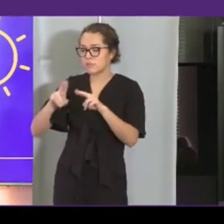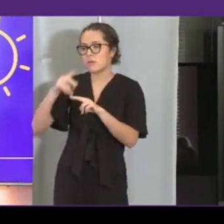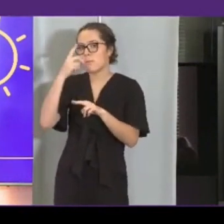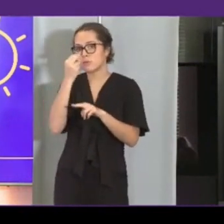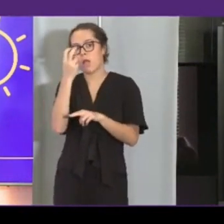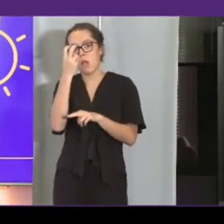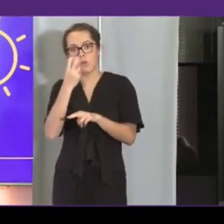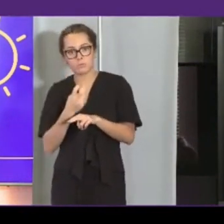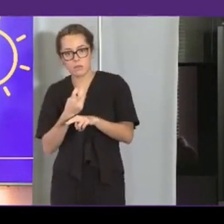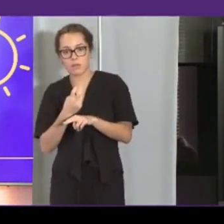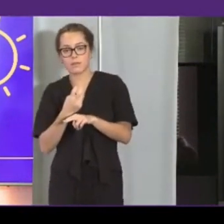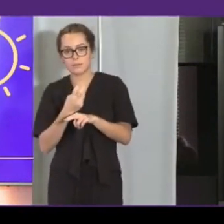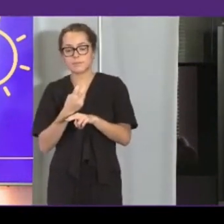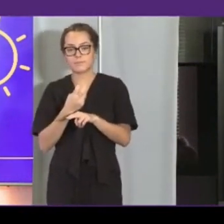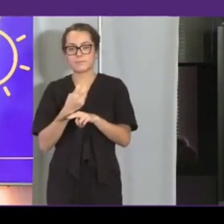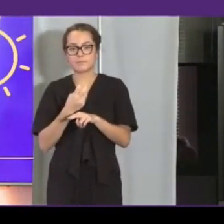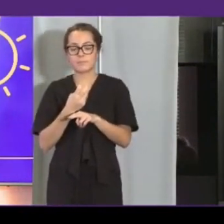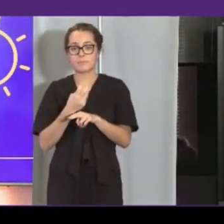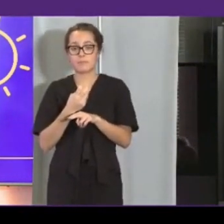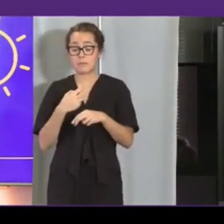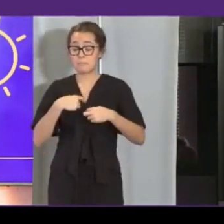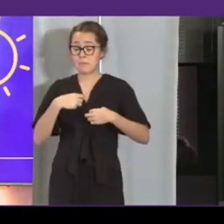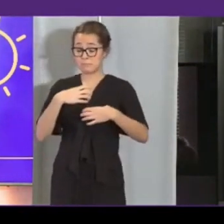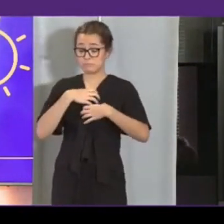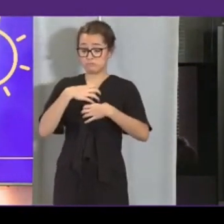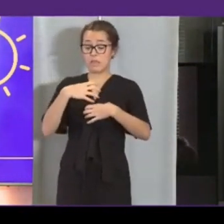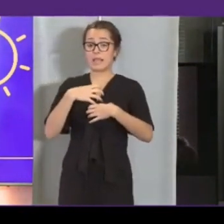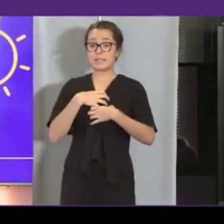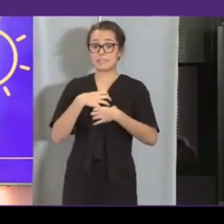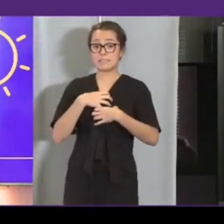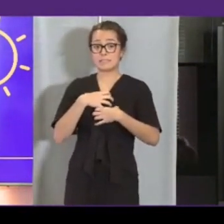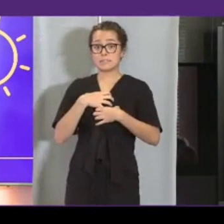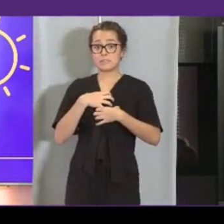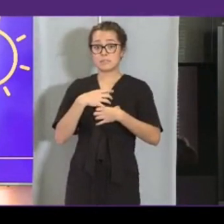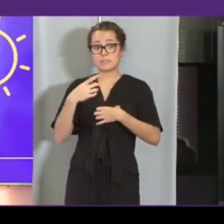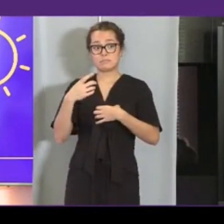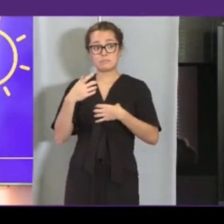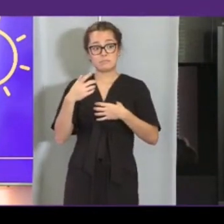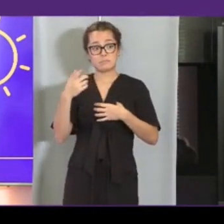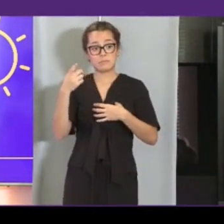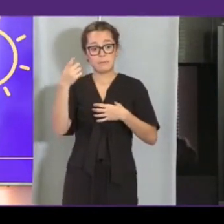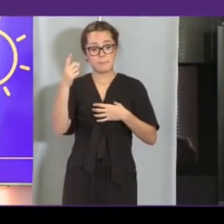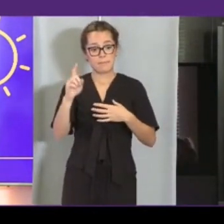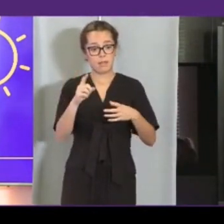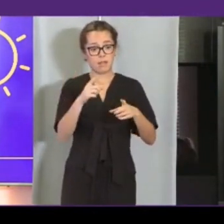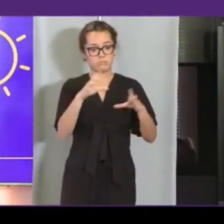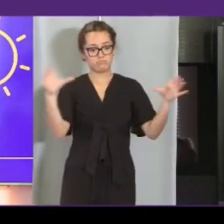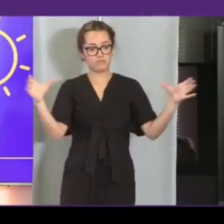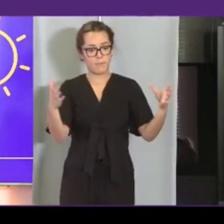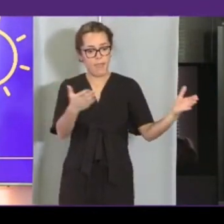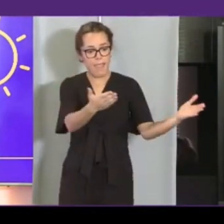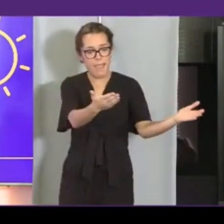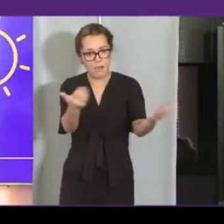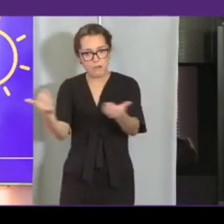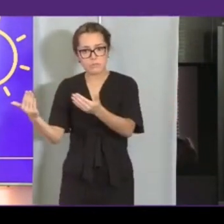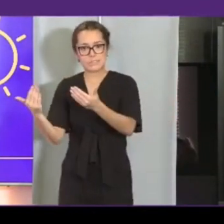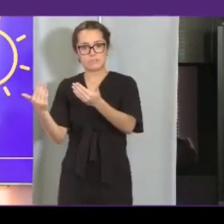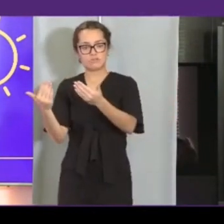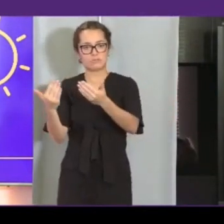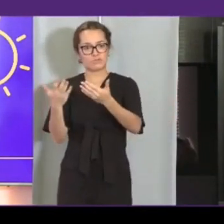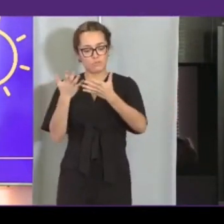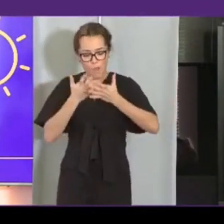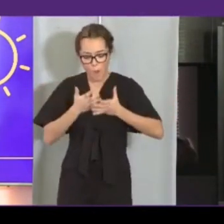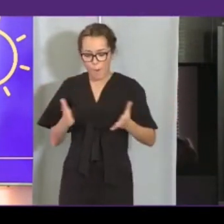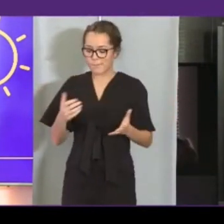elderly. And I'm just surprised at how people encourage people to really open up about their personal stories of